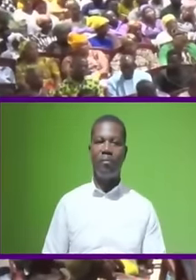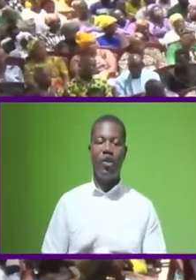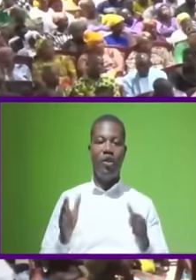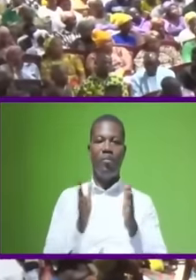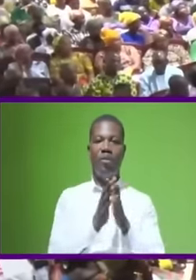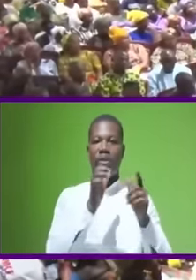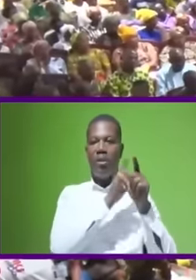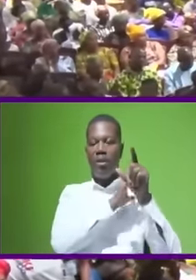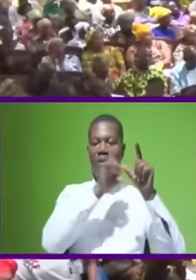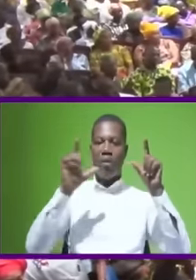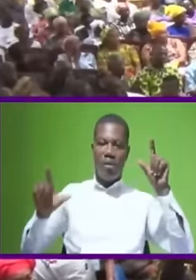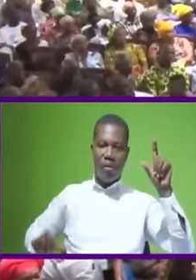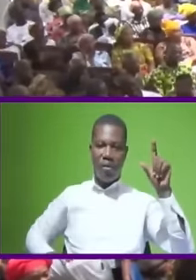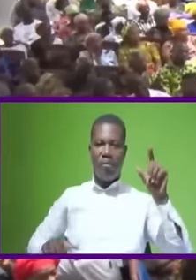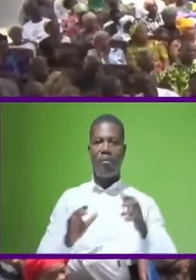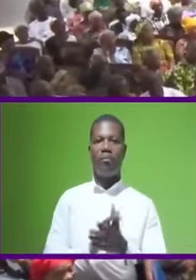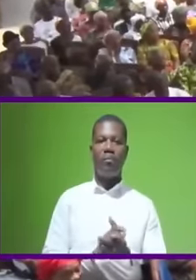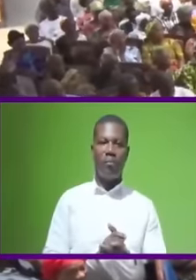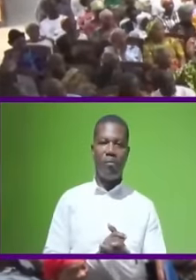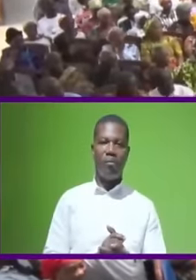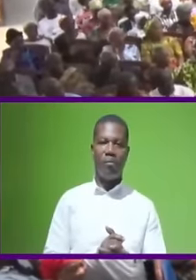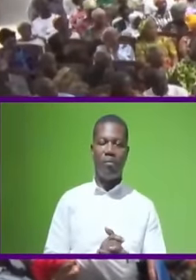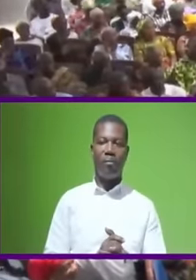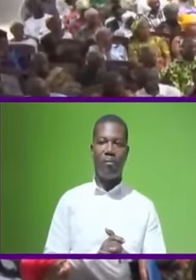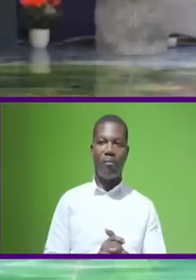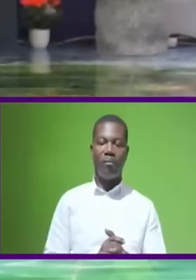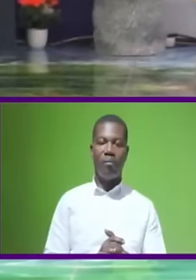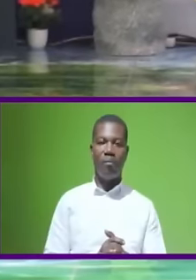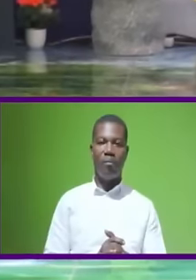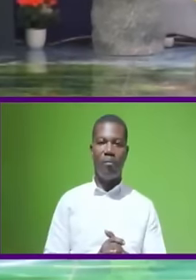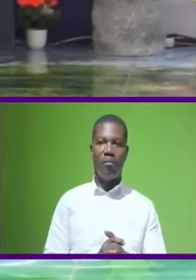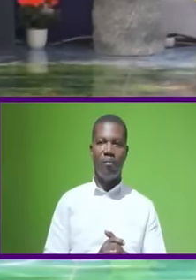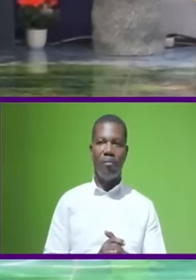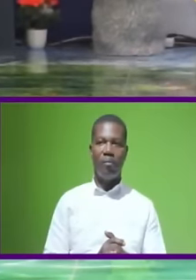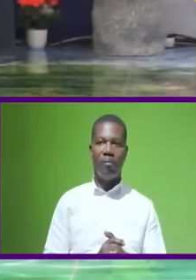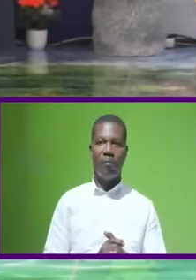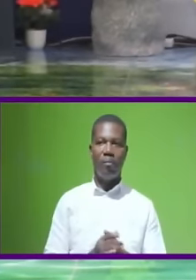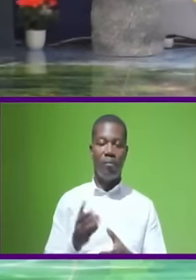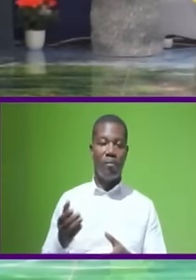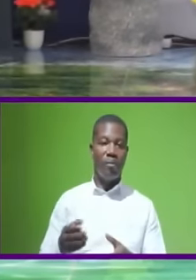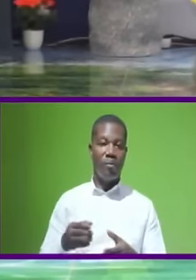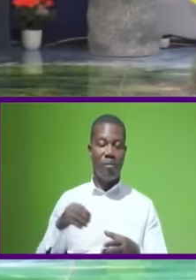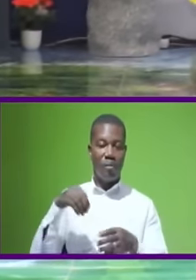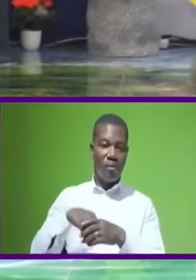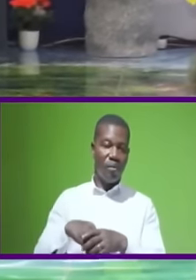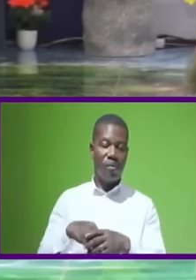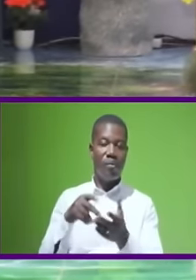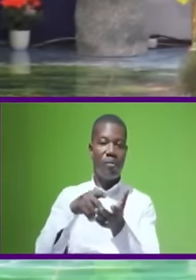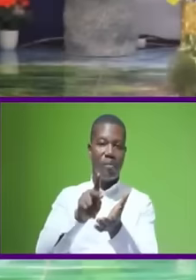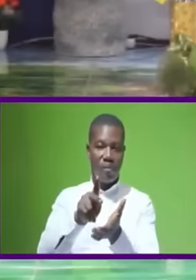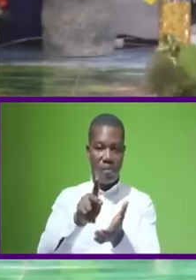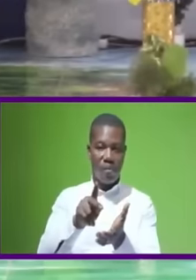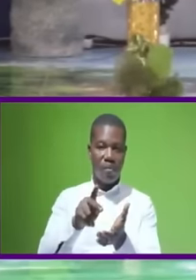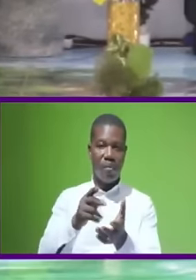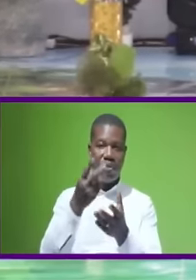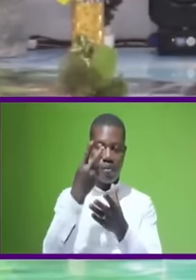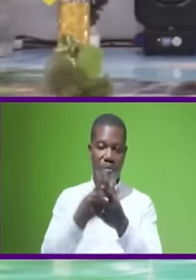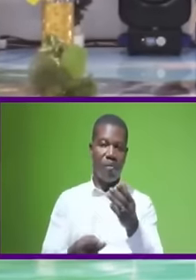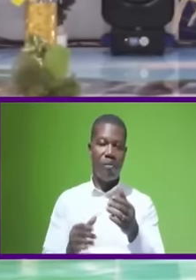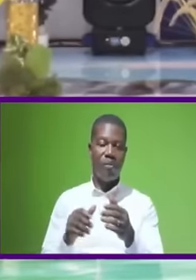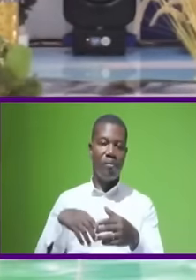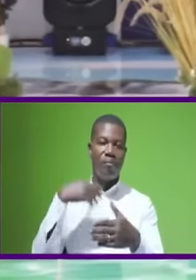praise the Lord. Hallelujah. Ofao utiaka no nunye na abisi.